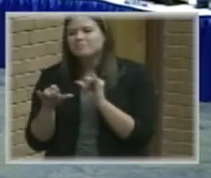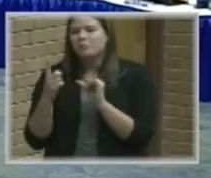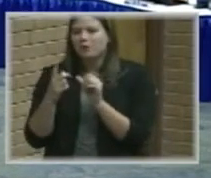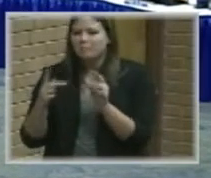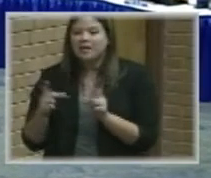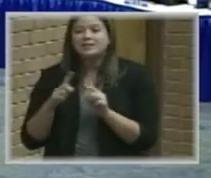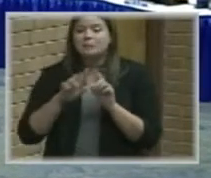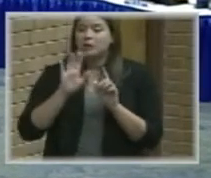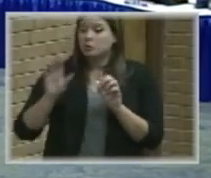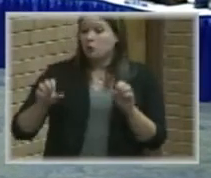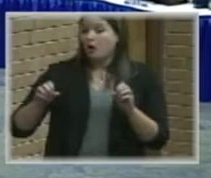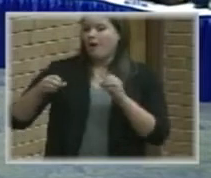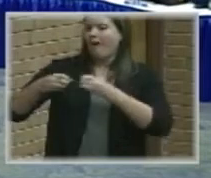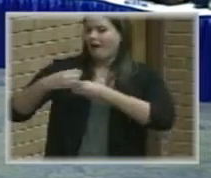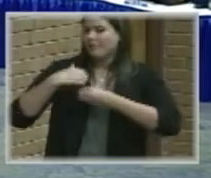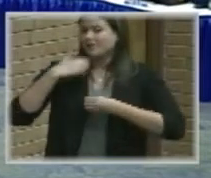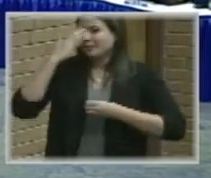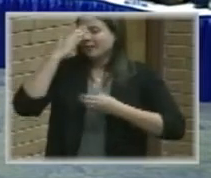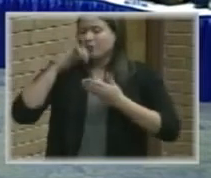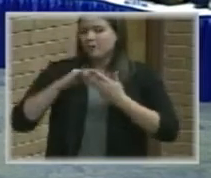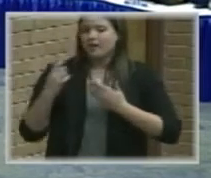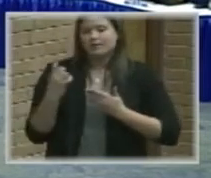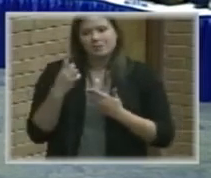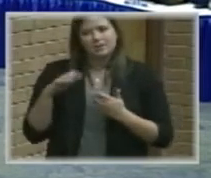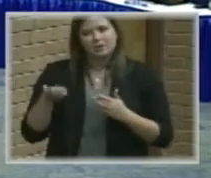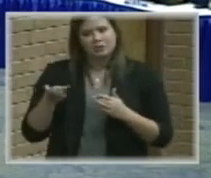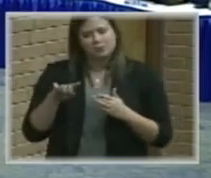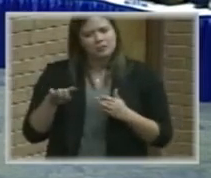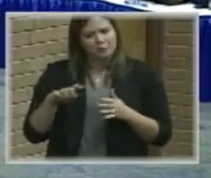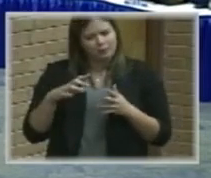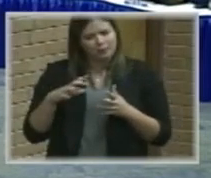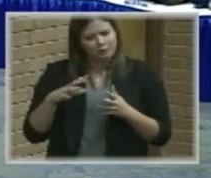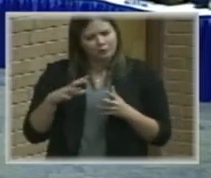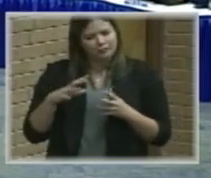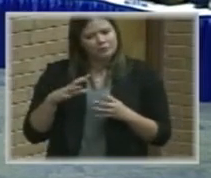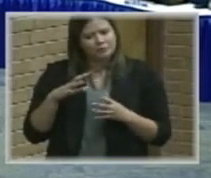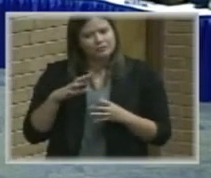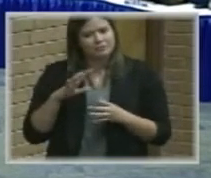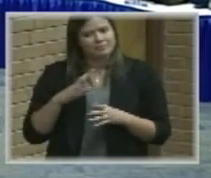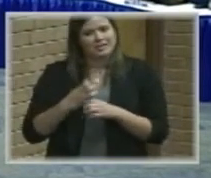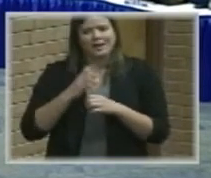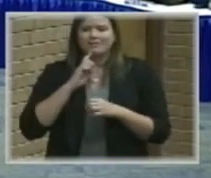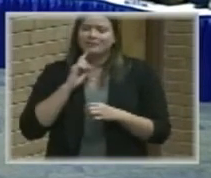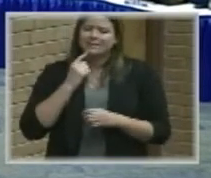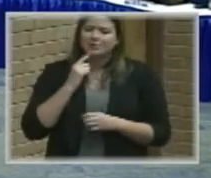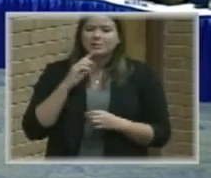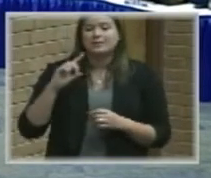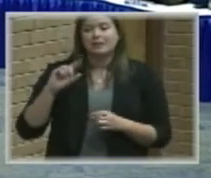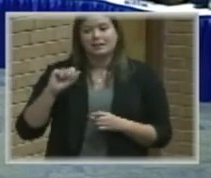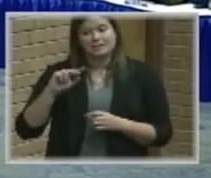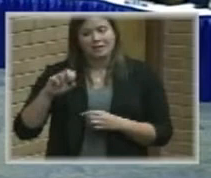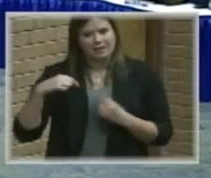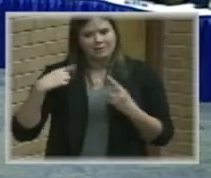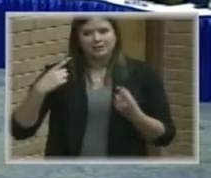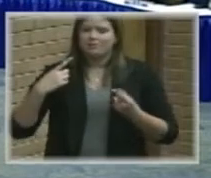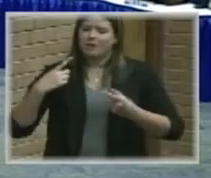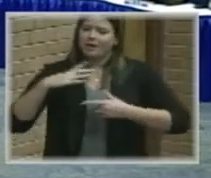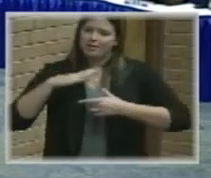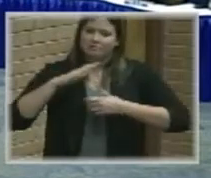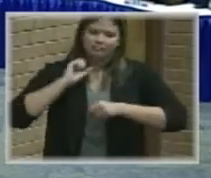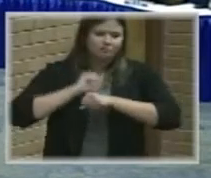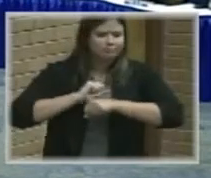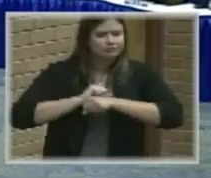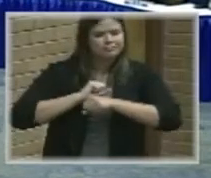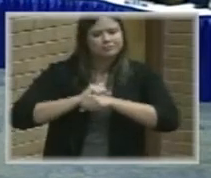and I know that's something you have taken very seriously, and Dave has been all in. Dave is the deputy